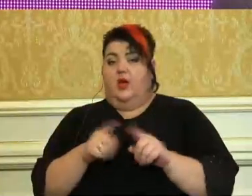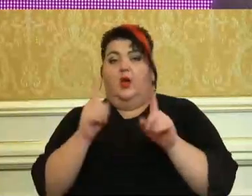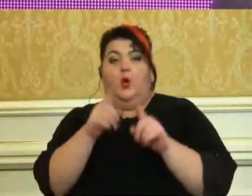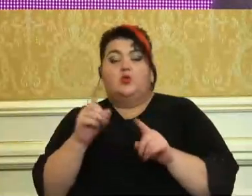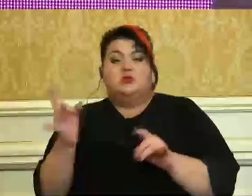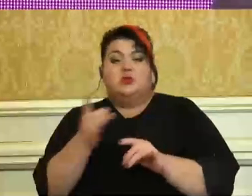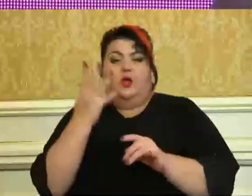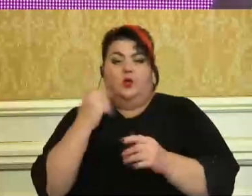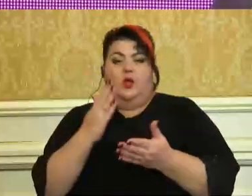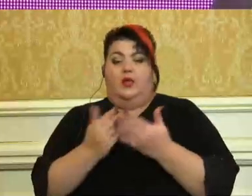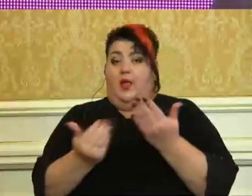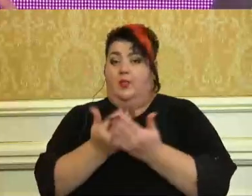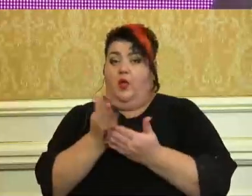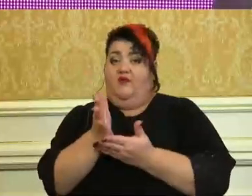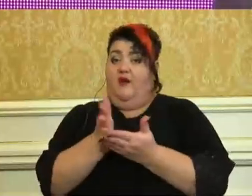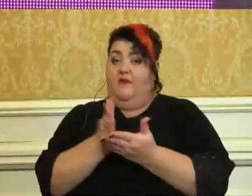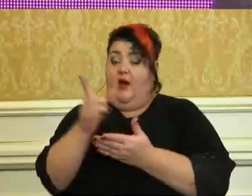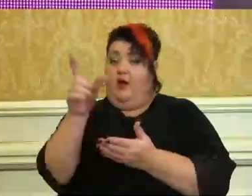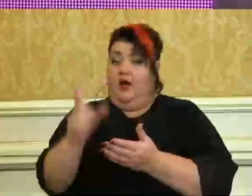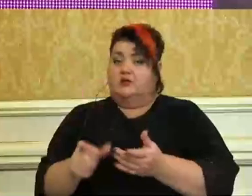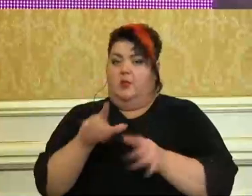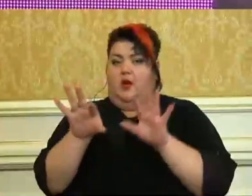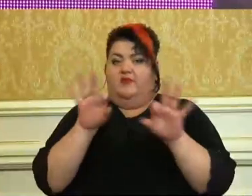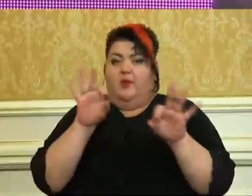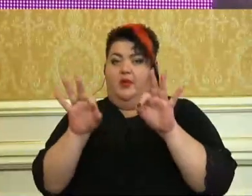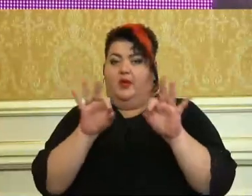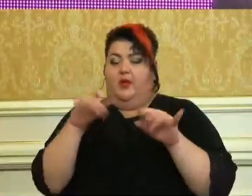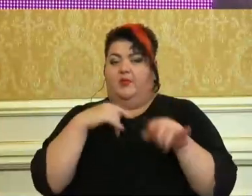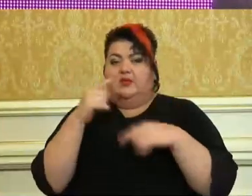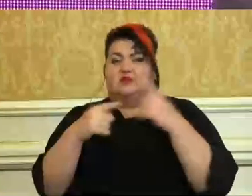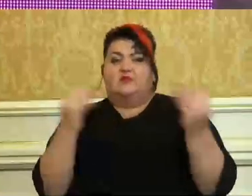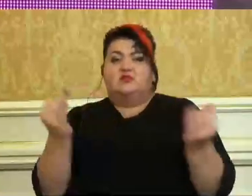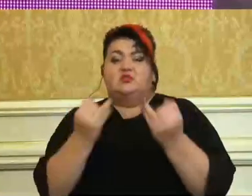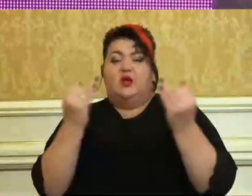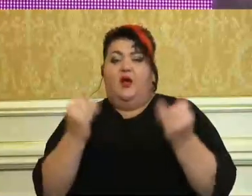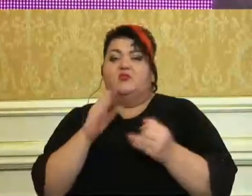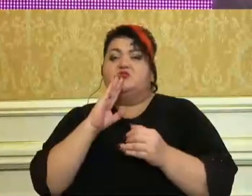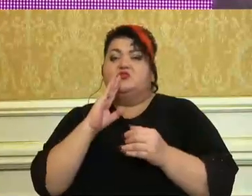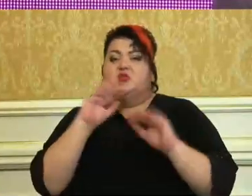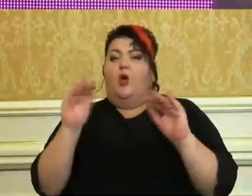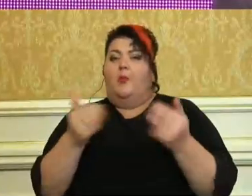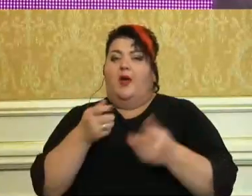So why it happened? When we say in the new vacancy, we're trying to